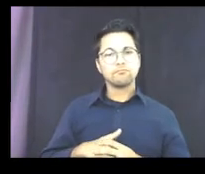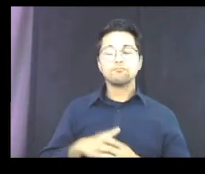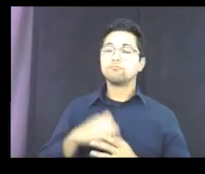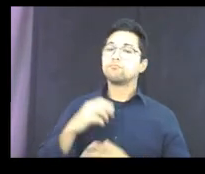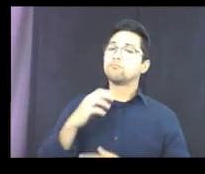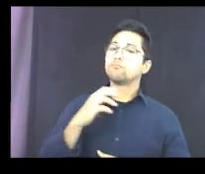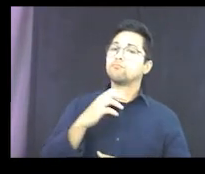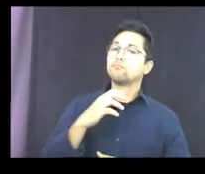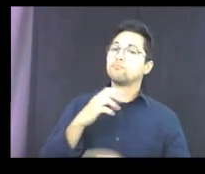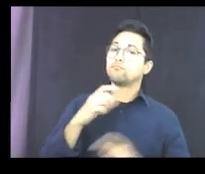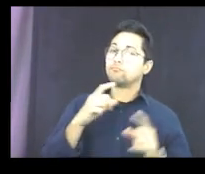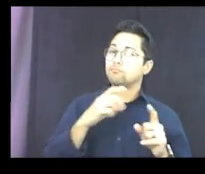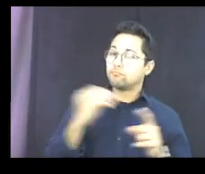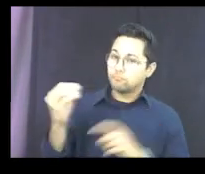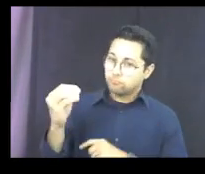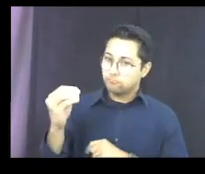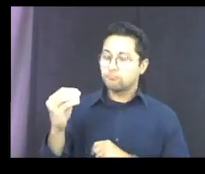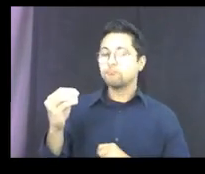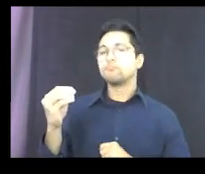and